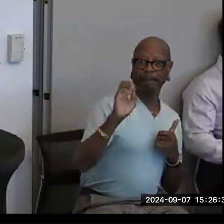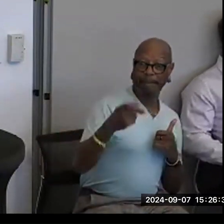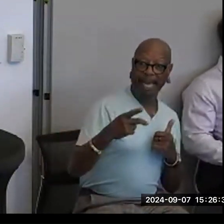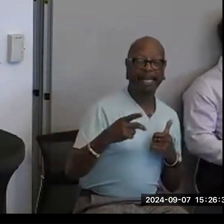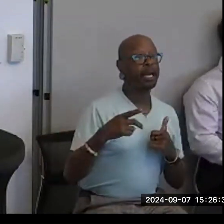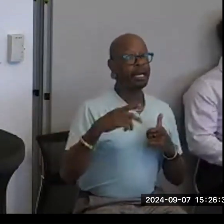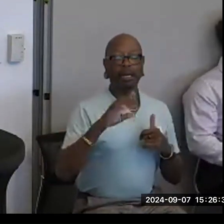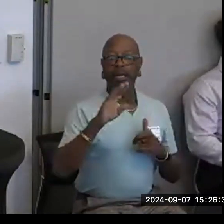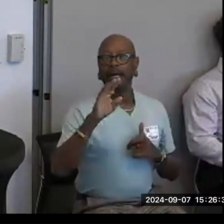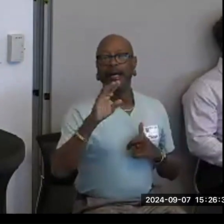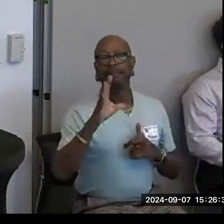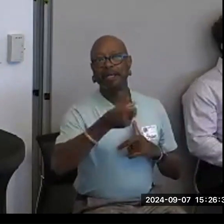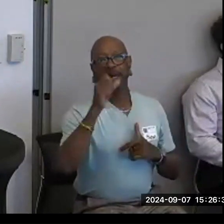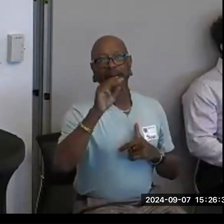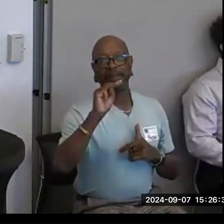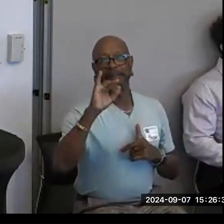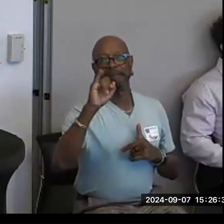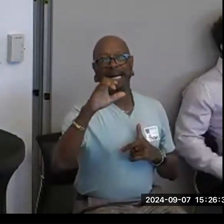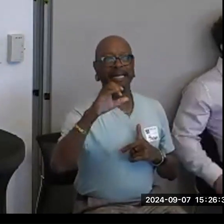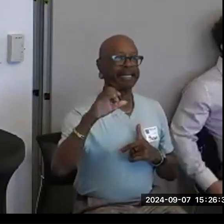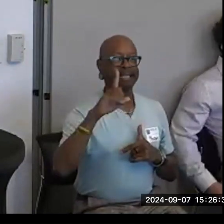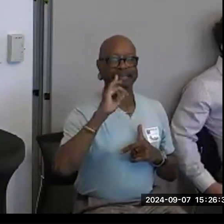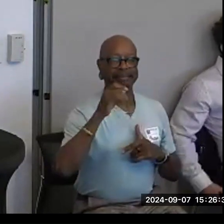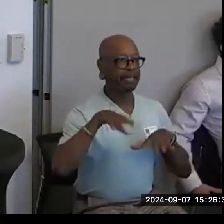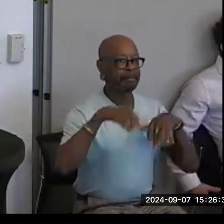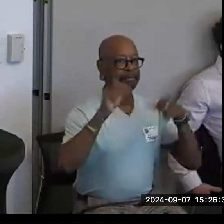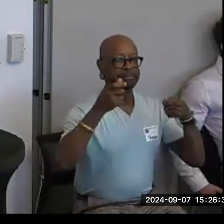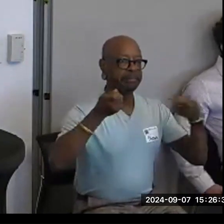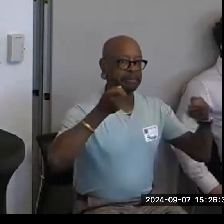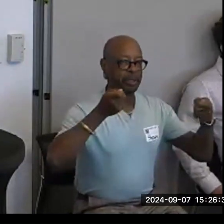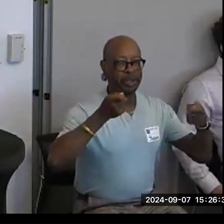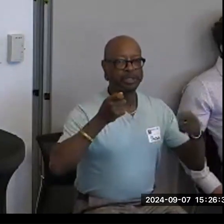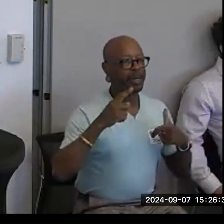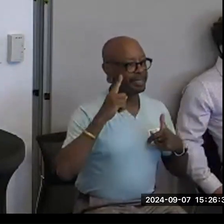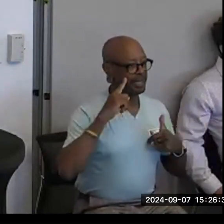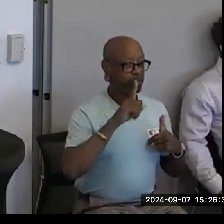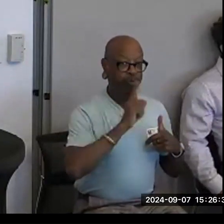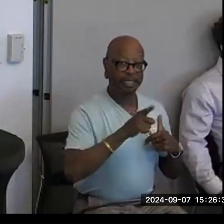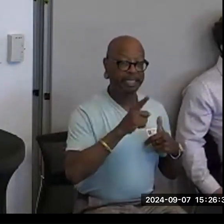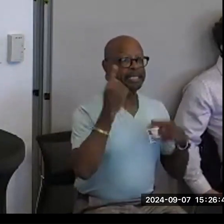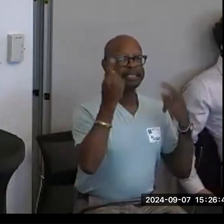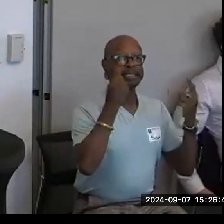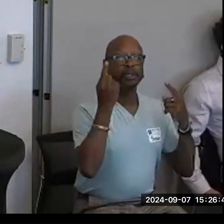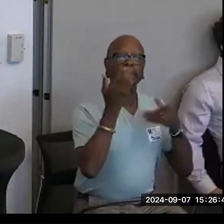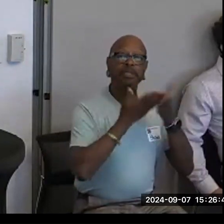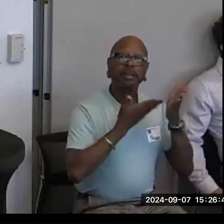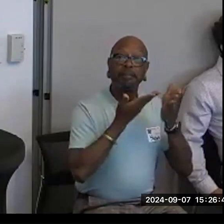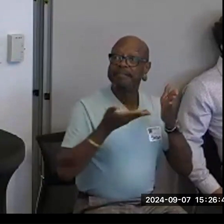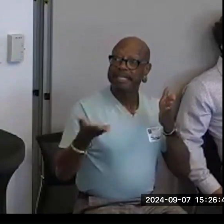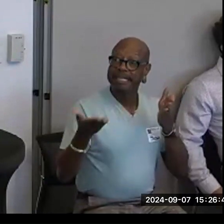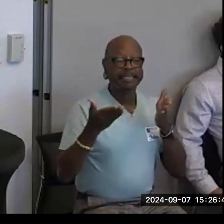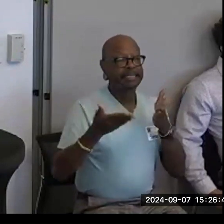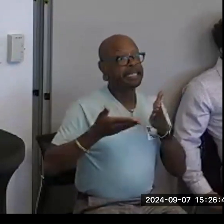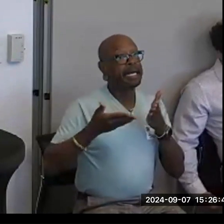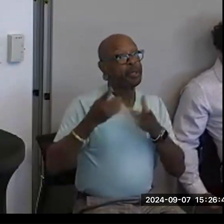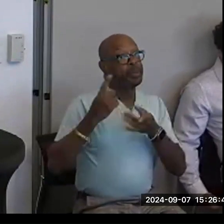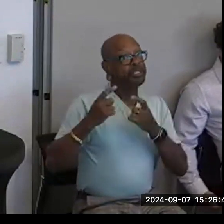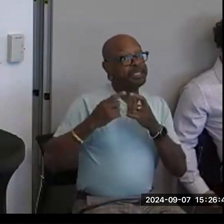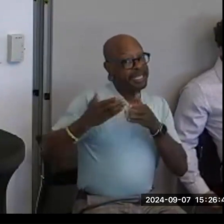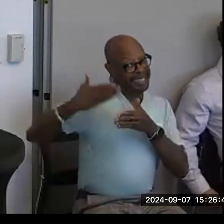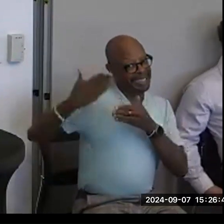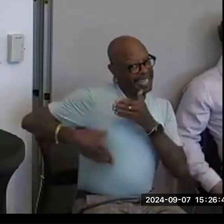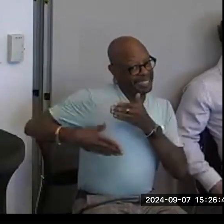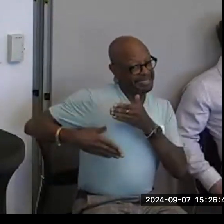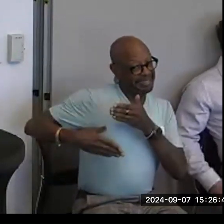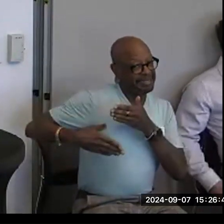these are some very interesting and in-depth questions. So I think that we should consider taking some of these things at the end, the formal